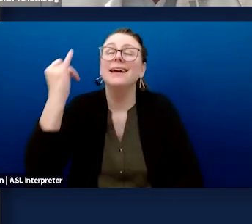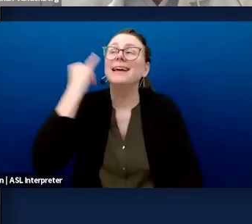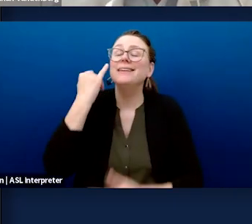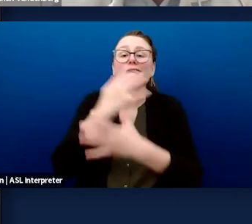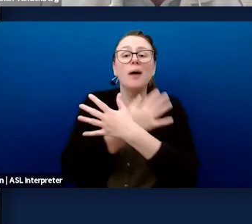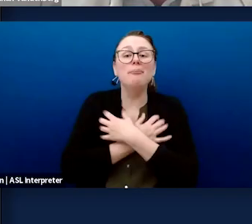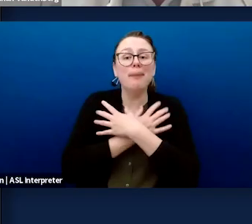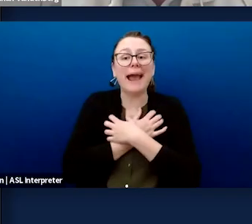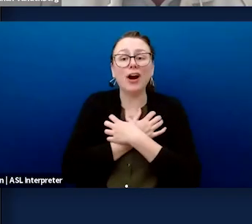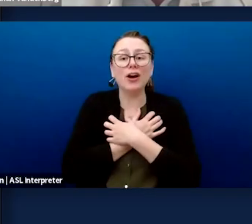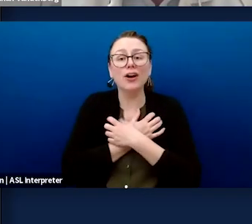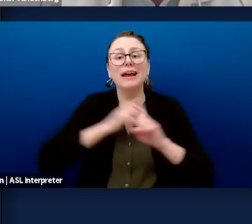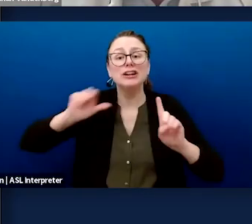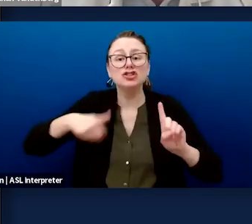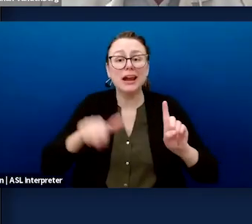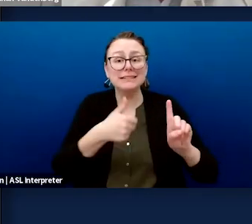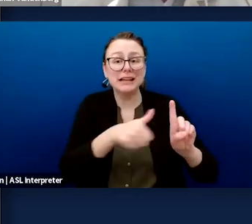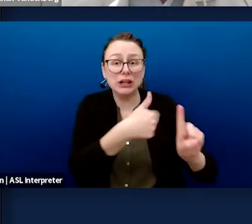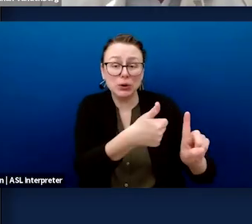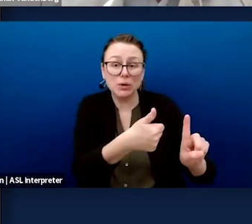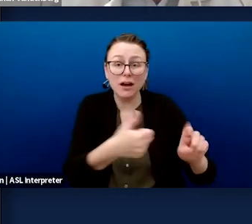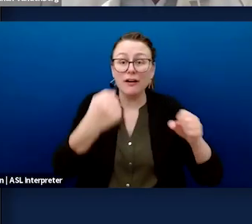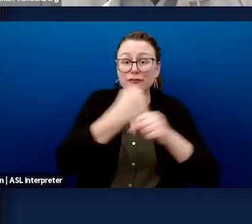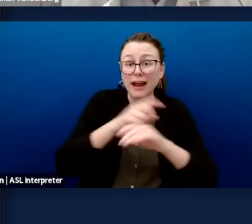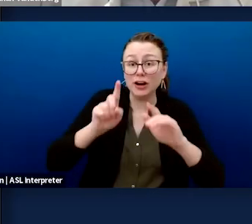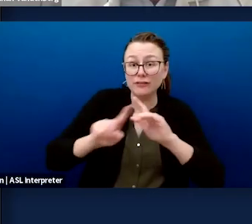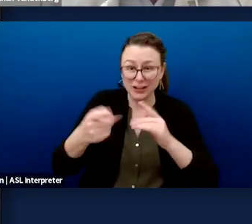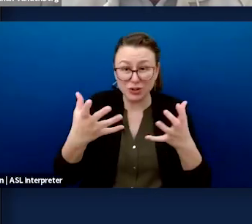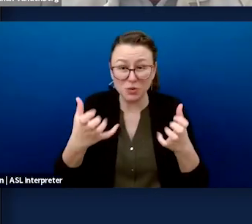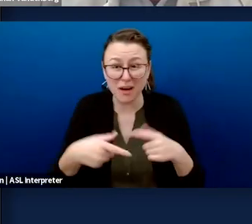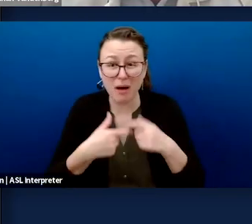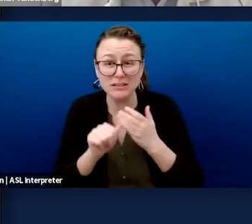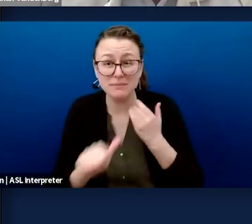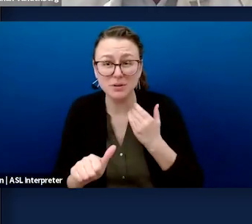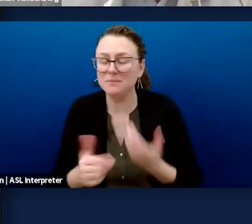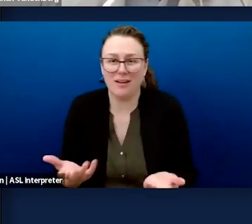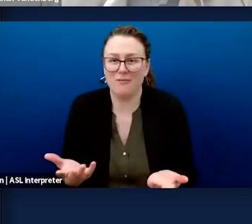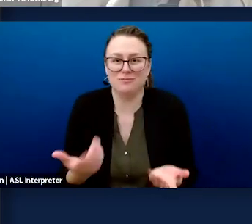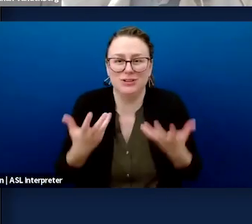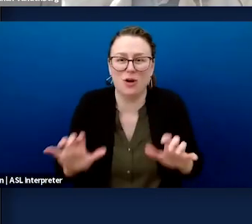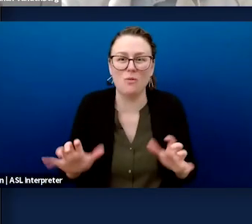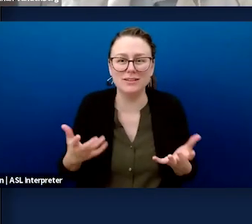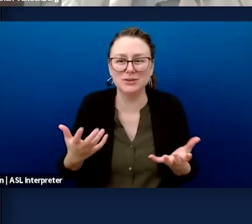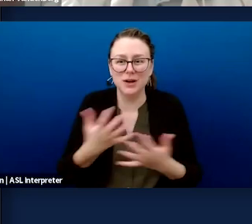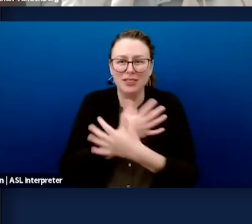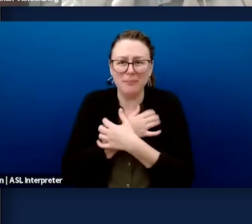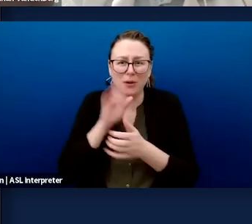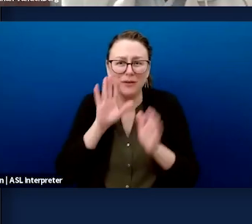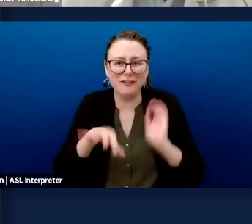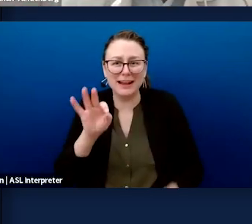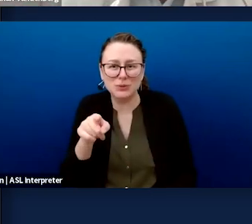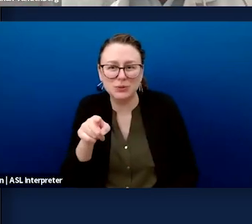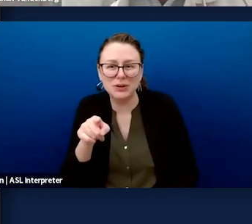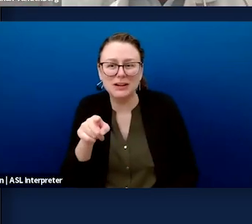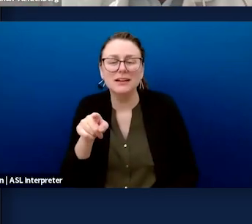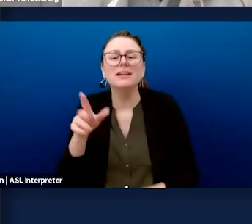flight, do you want to poop or don't you want to poop? You probably don't want to poop. The bear could track you. Okay. So the